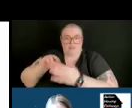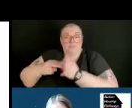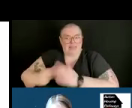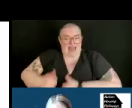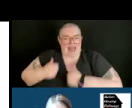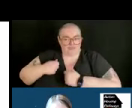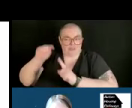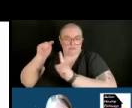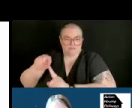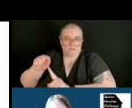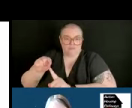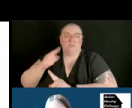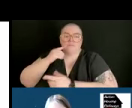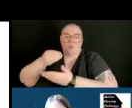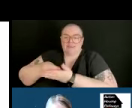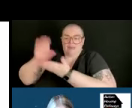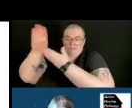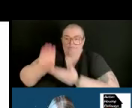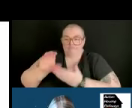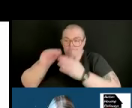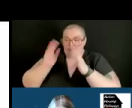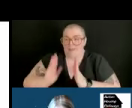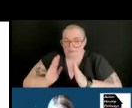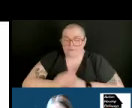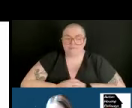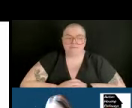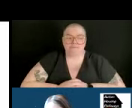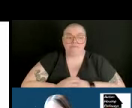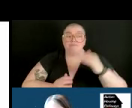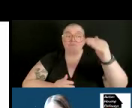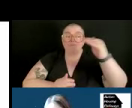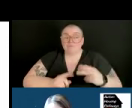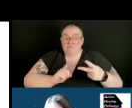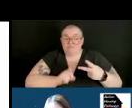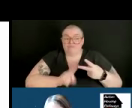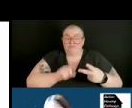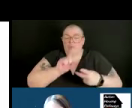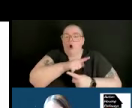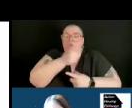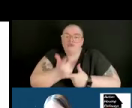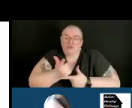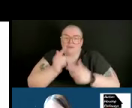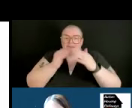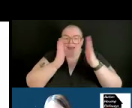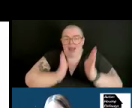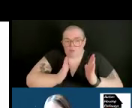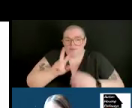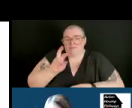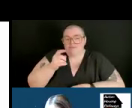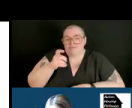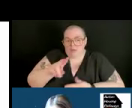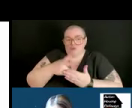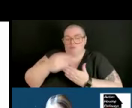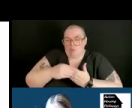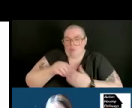Then there is the Alternative Housing Voucher Program portable voucher, which can be used